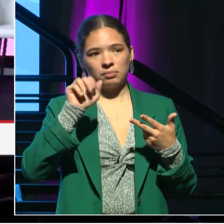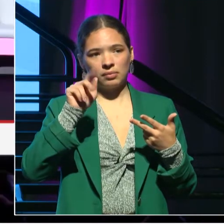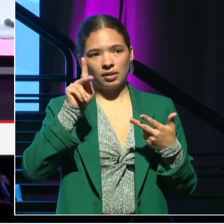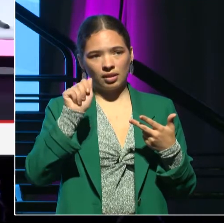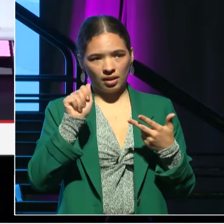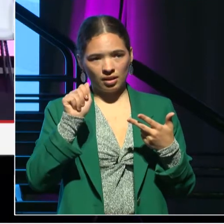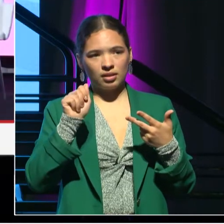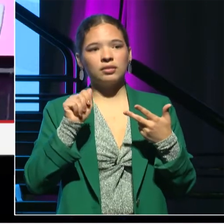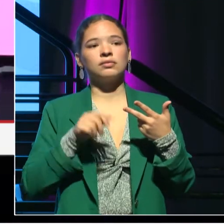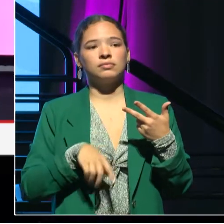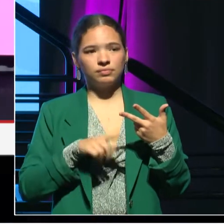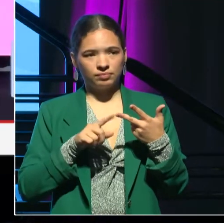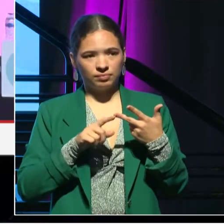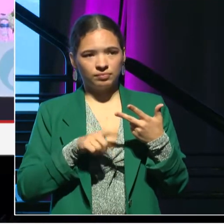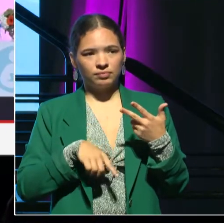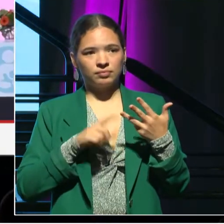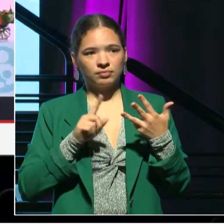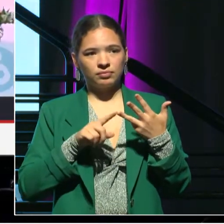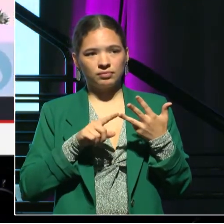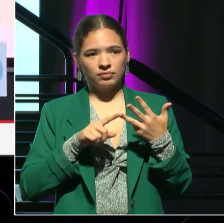Representative Chantel Brown,